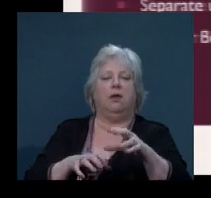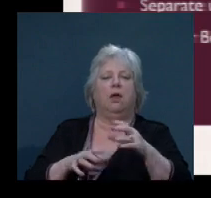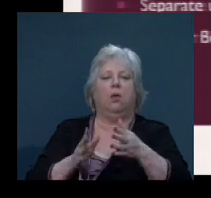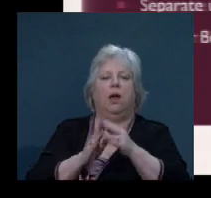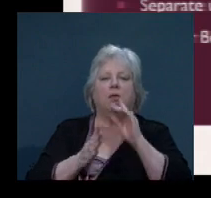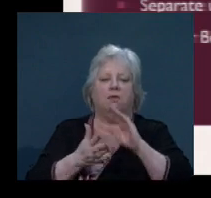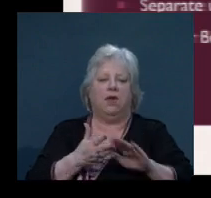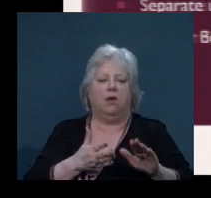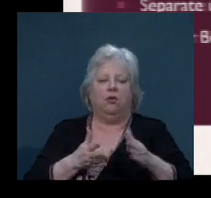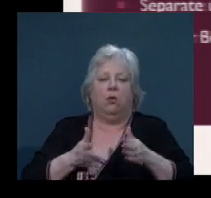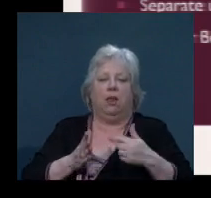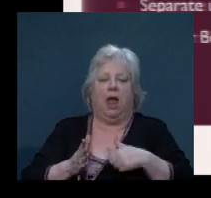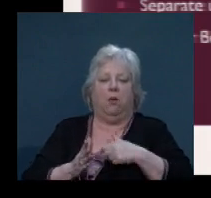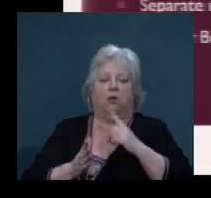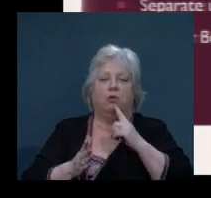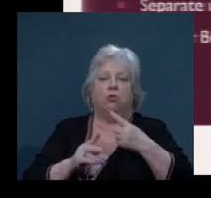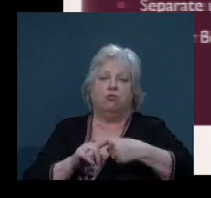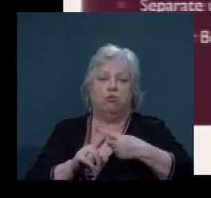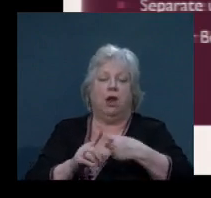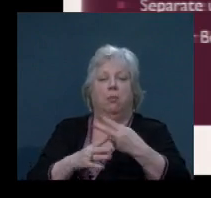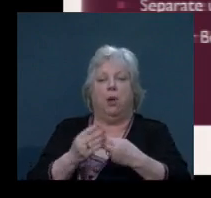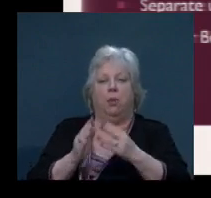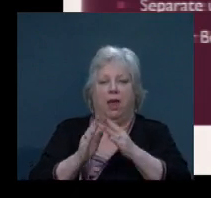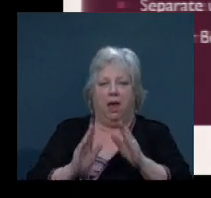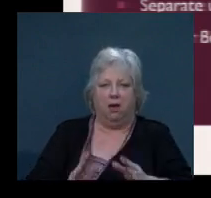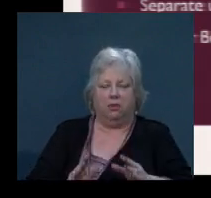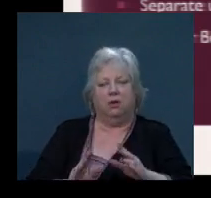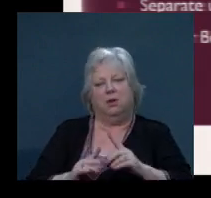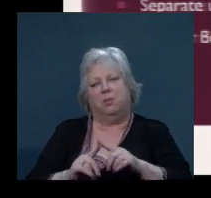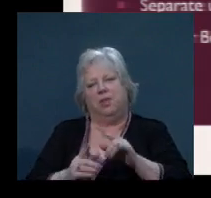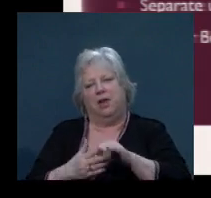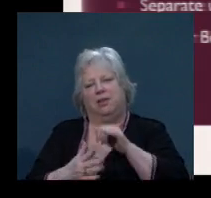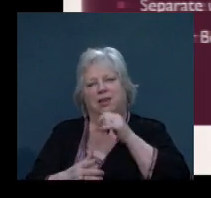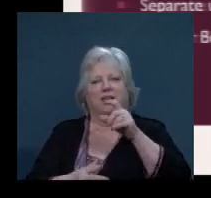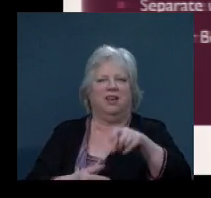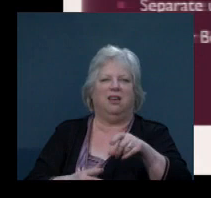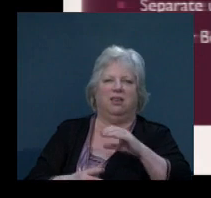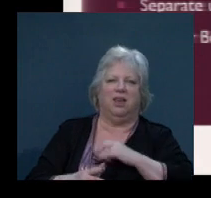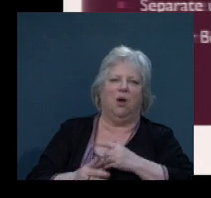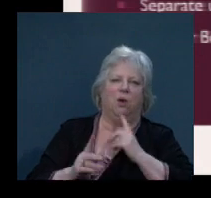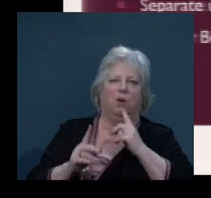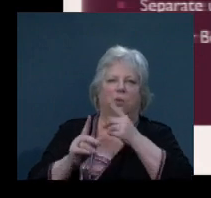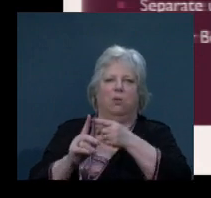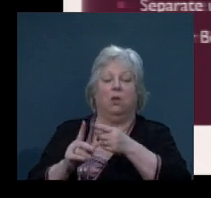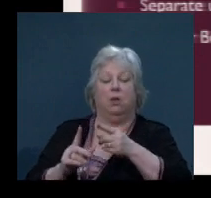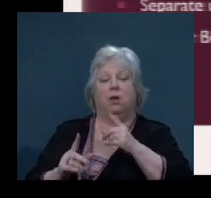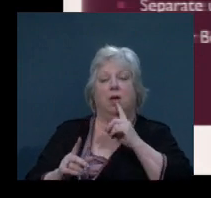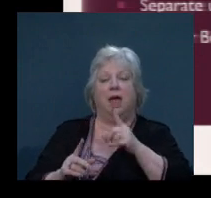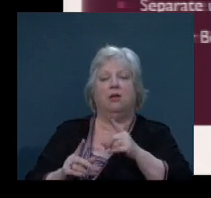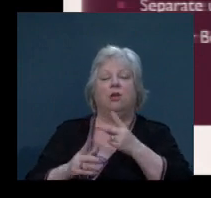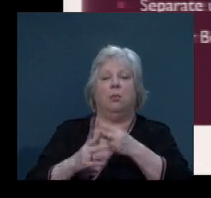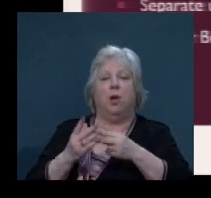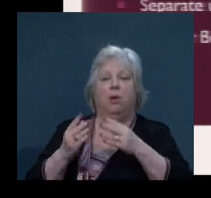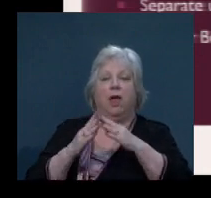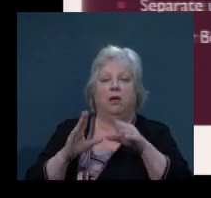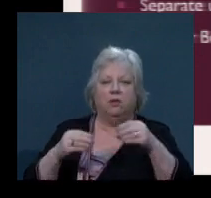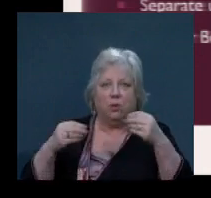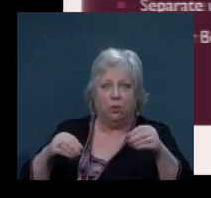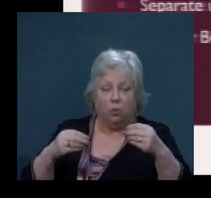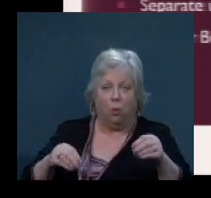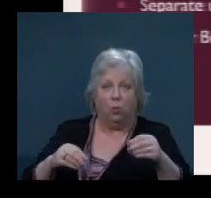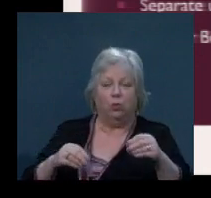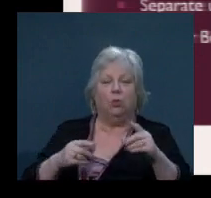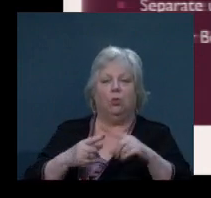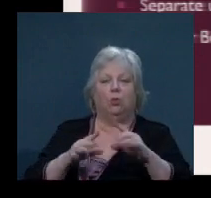allow us to rent both houses, although that's not really necessarily our intention. We actually have the houses sold to